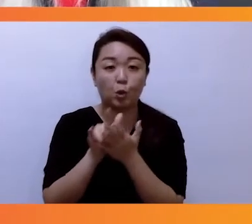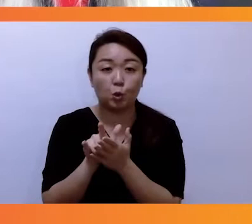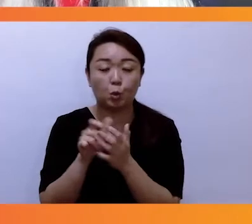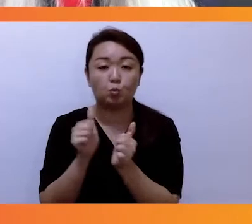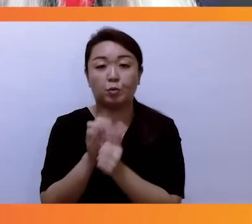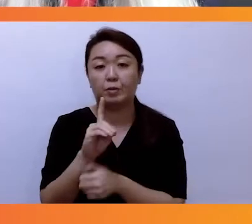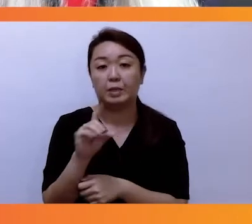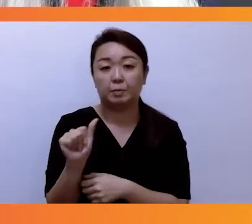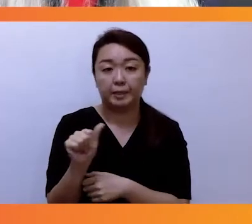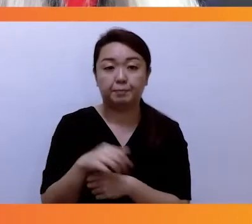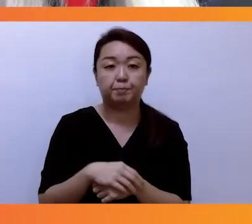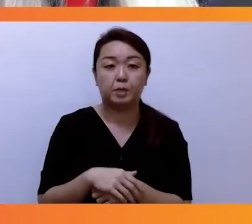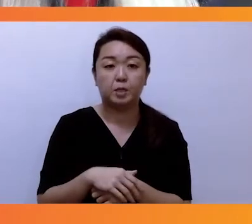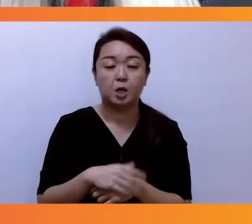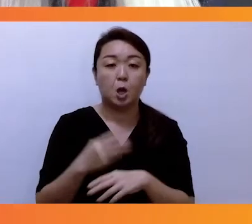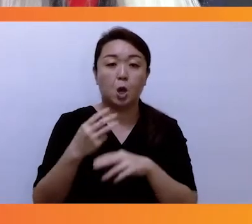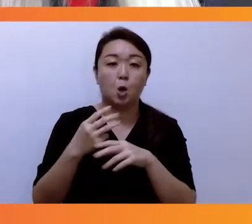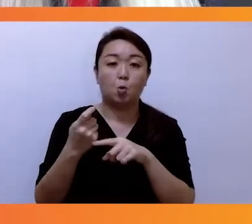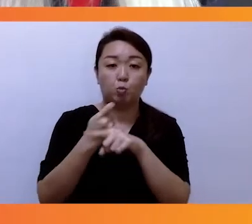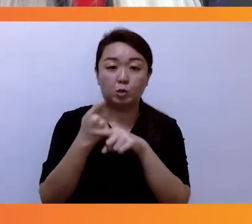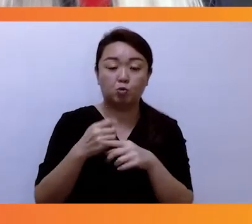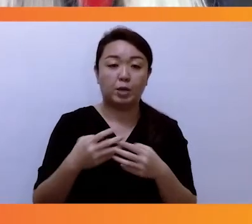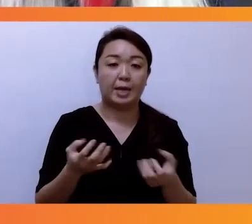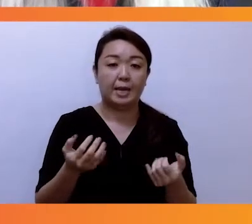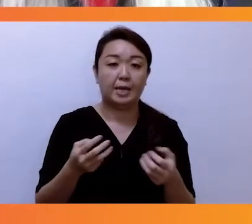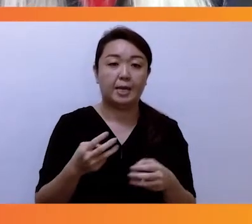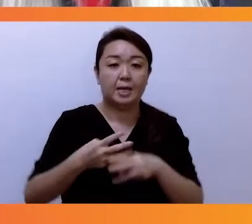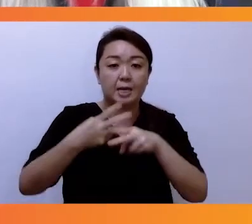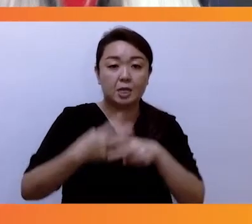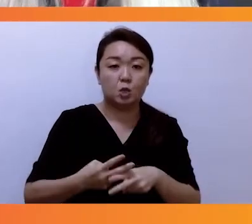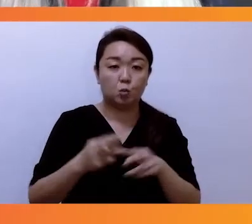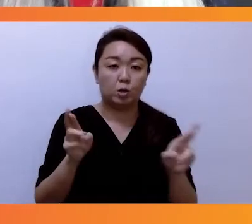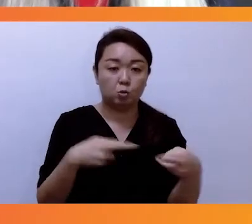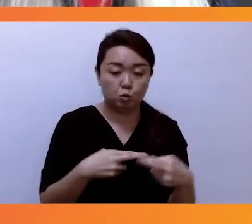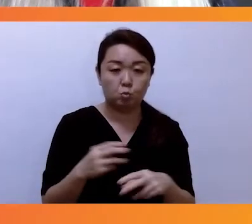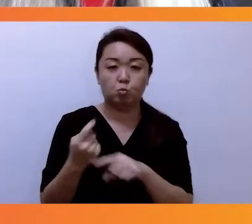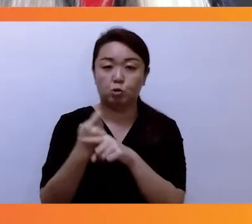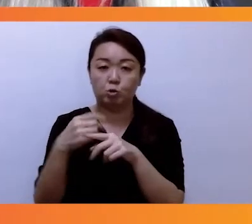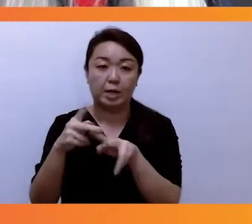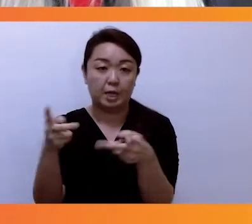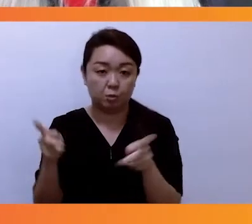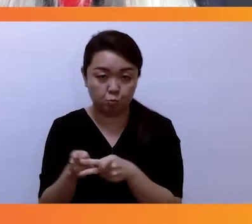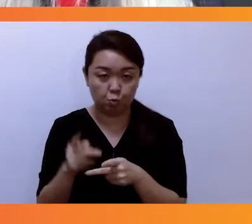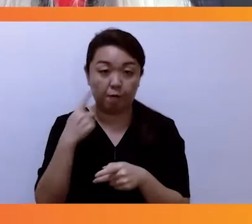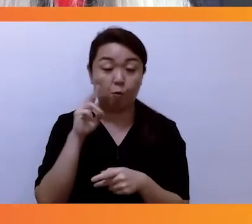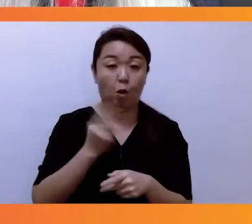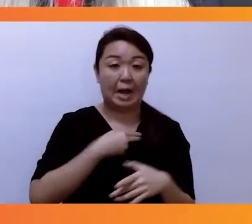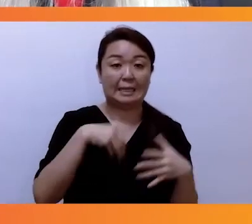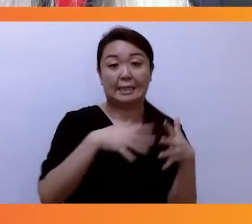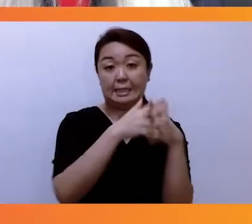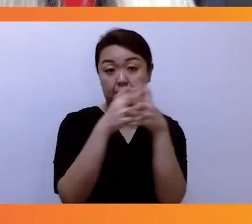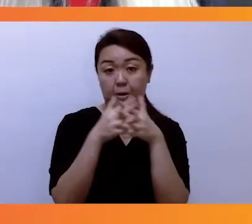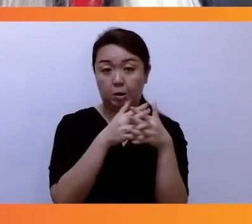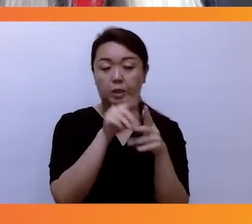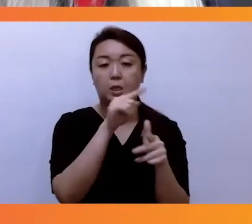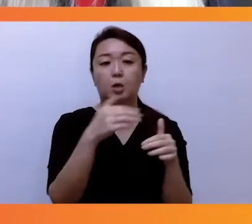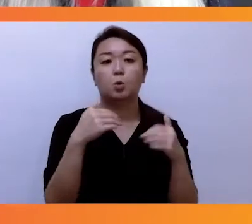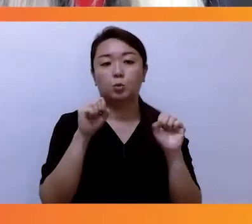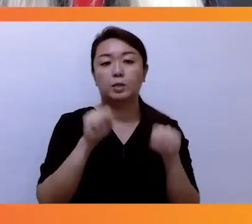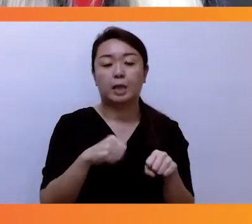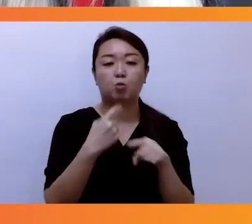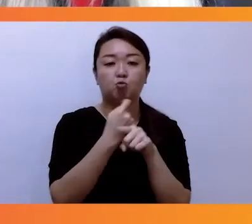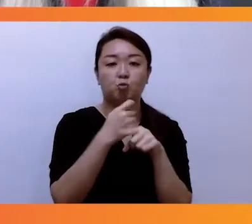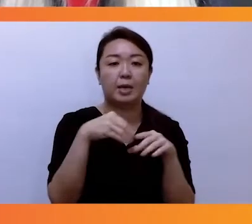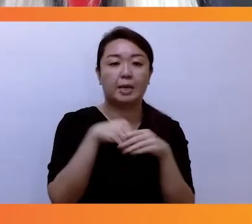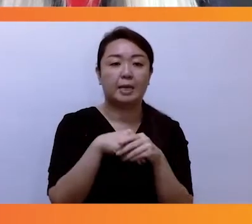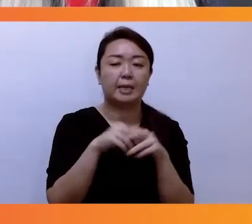for those with a disability. We train in the weight room, we train in the pool, and for us in the United States,